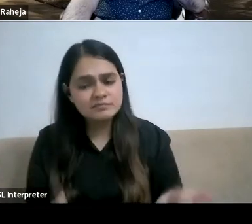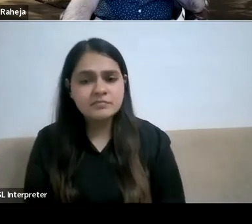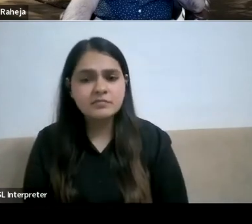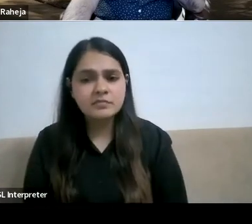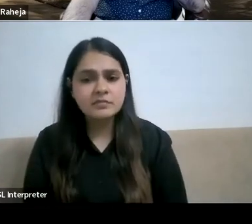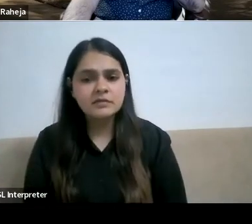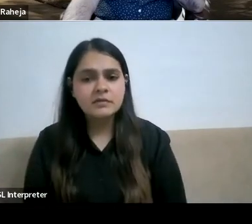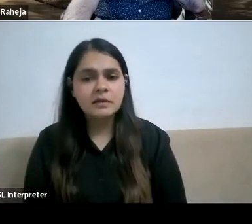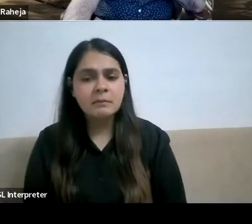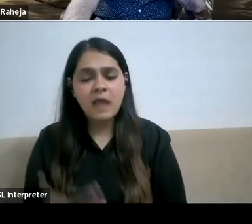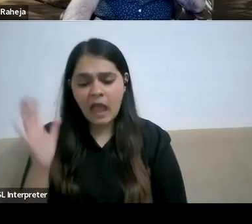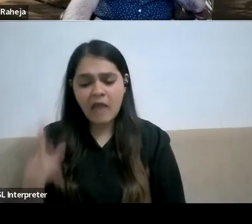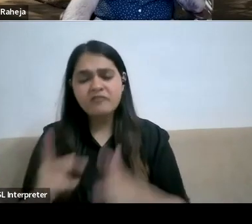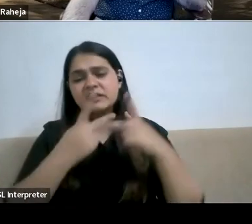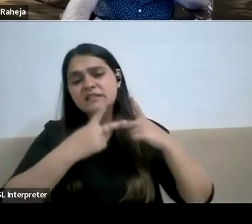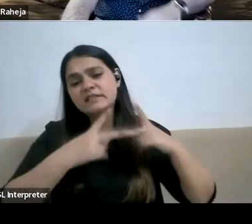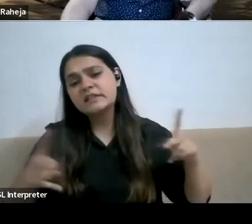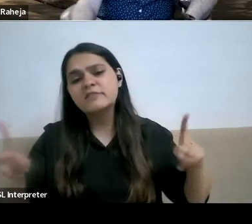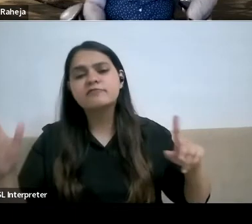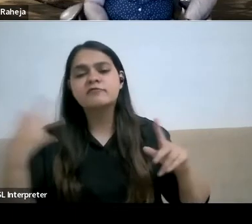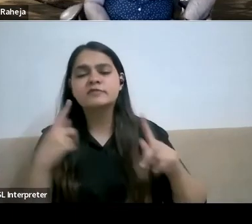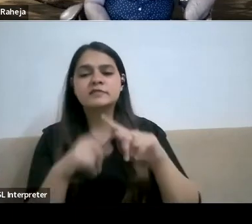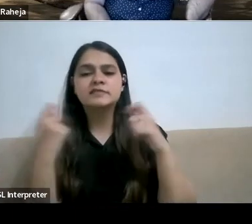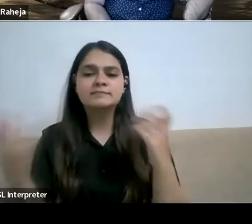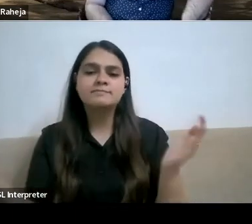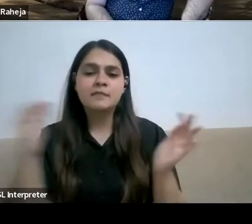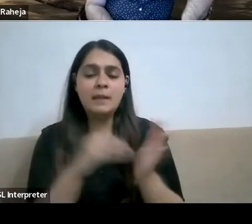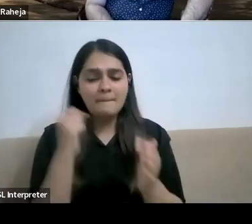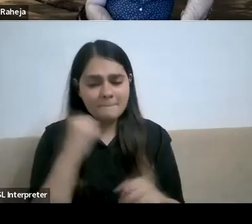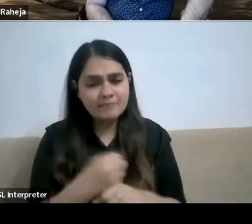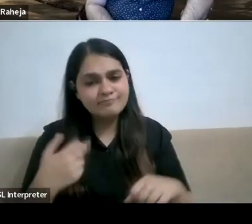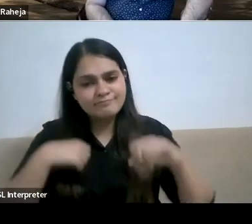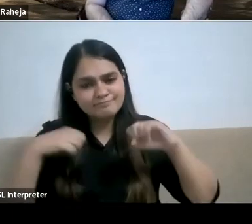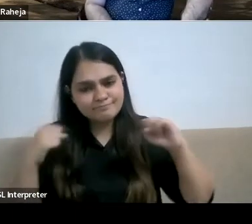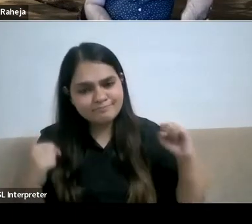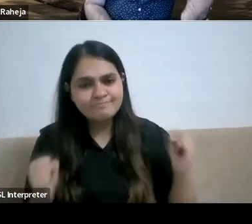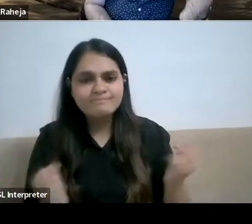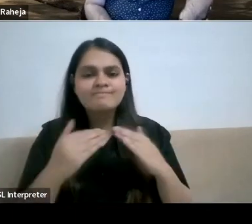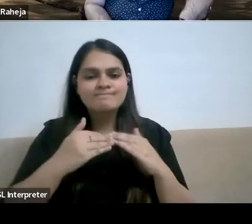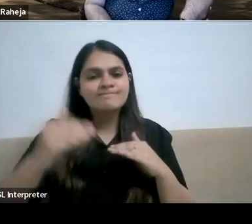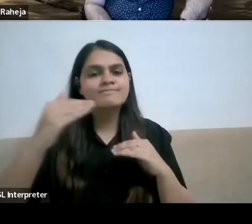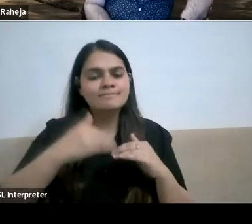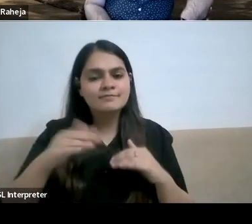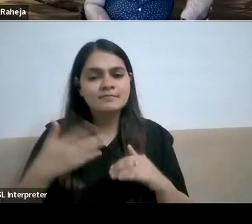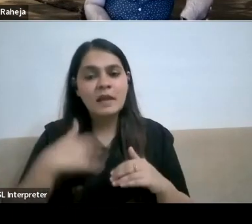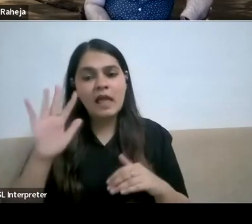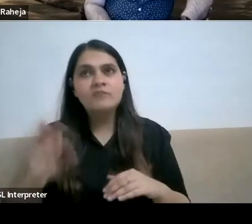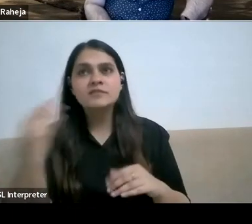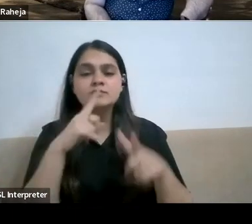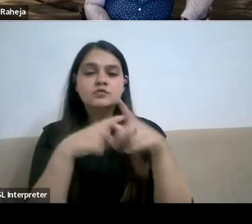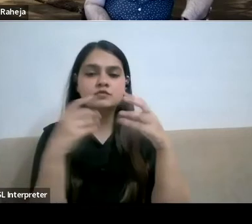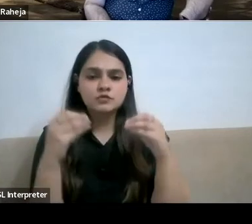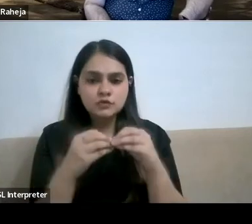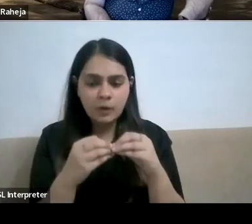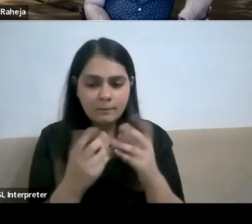could we, and I think going that extra mile also like goes a really. We've also had job fairs for people who